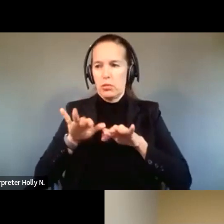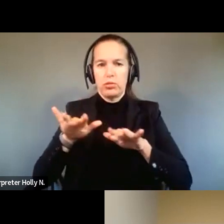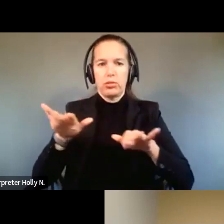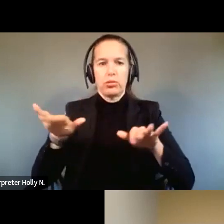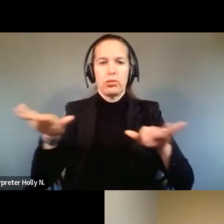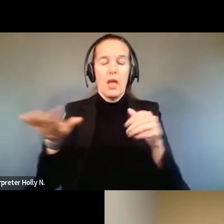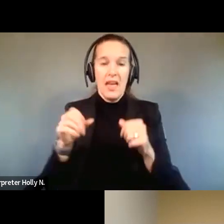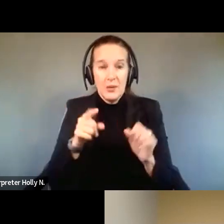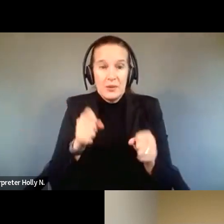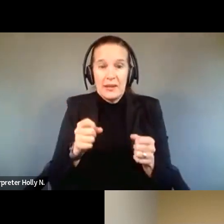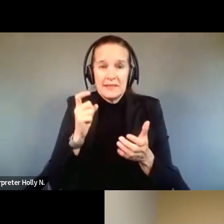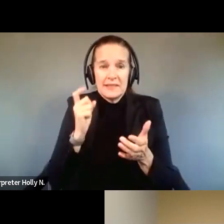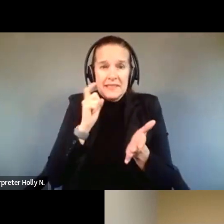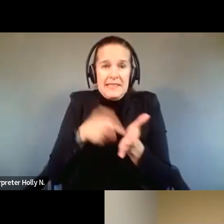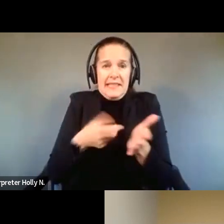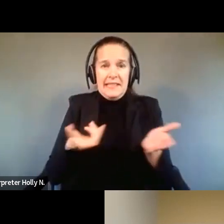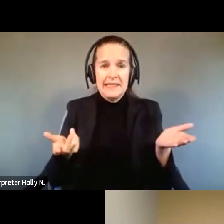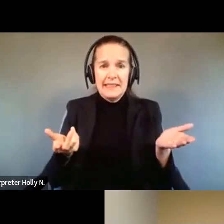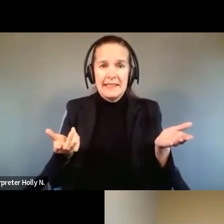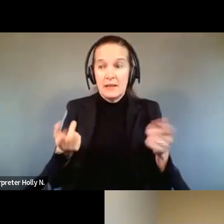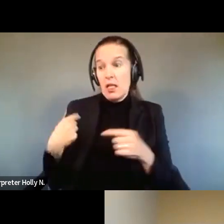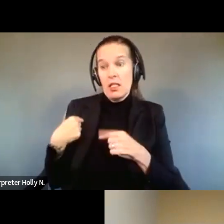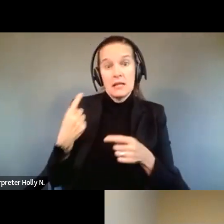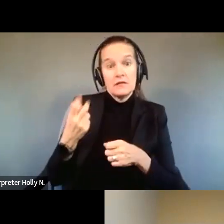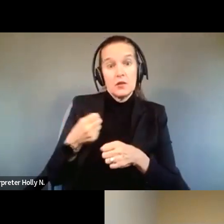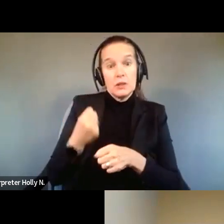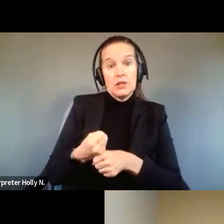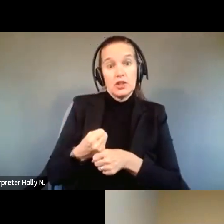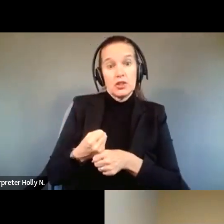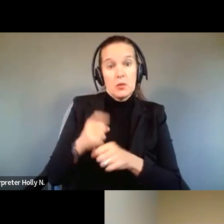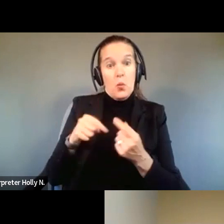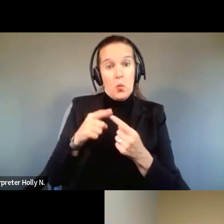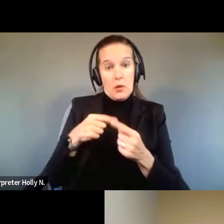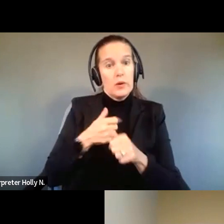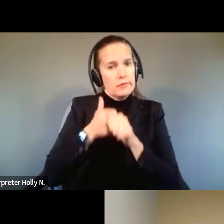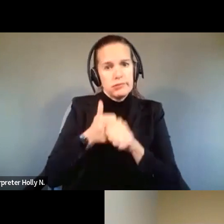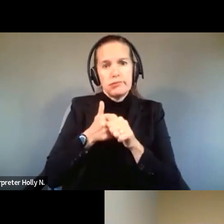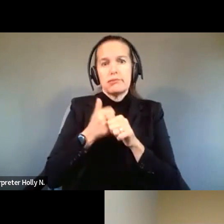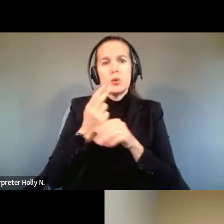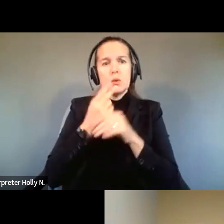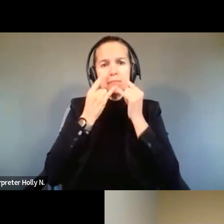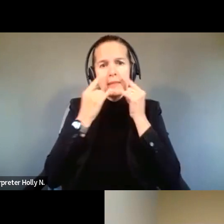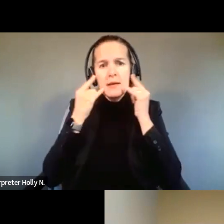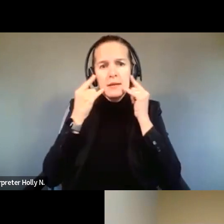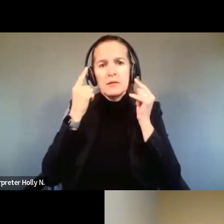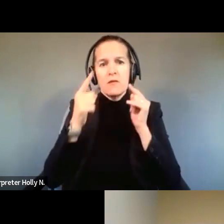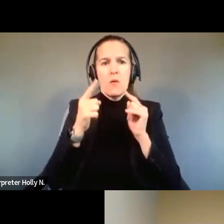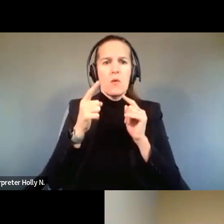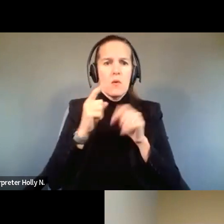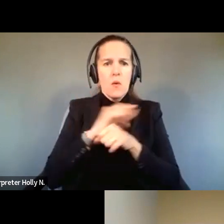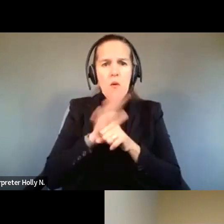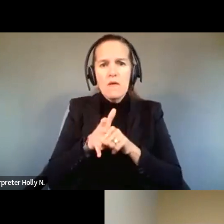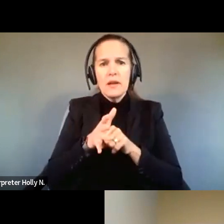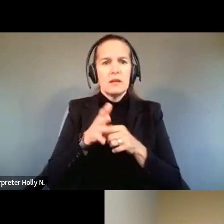that you can see, because the last couple of years, when we have been following COVID protocols, having everybody